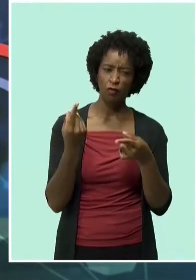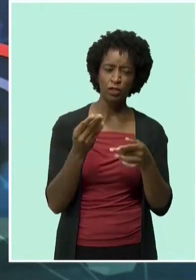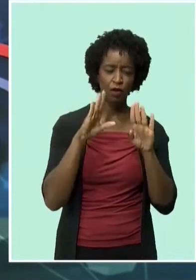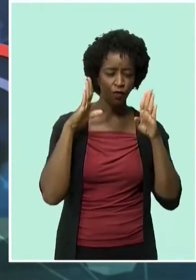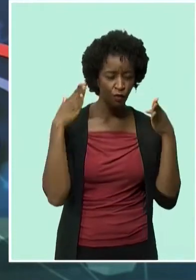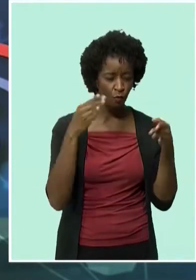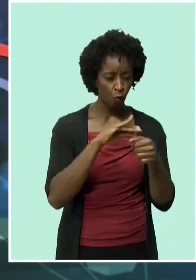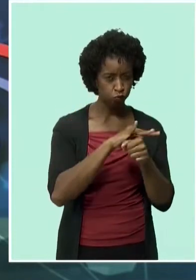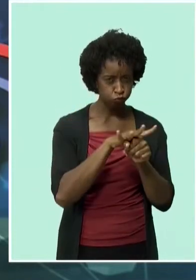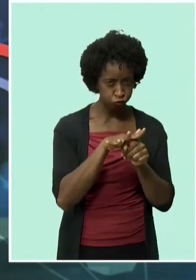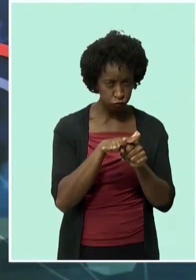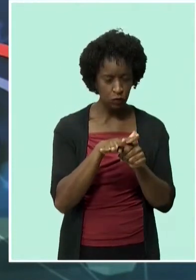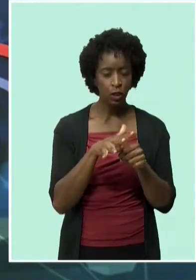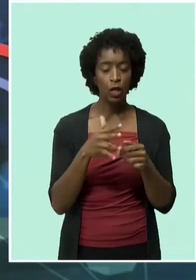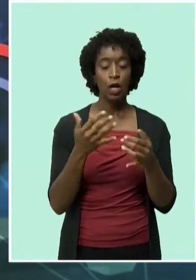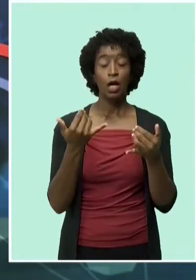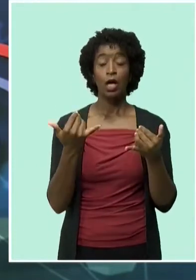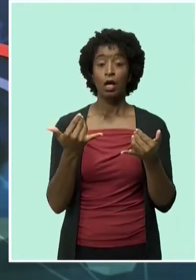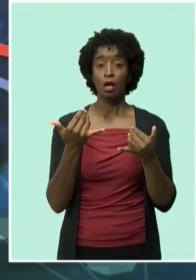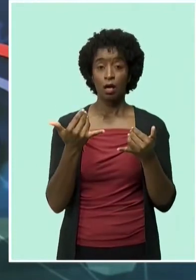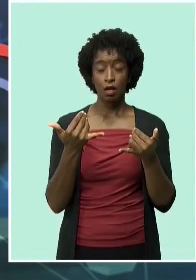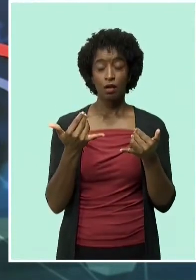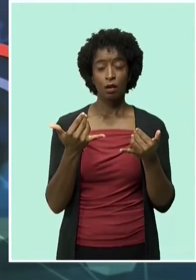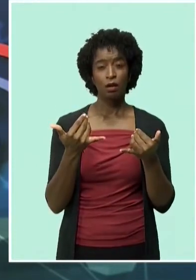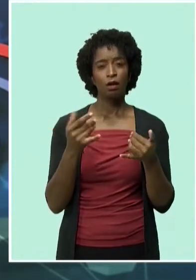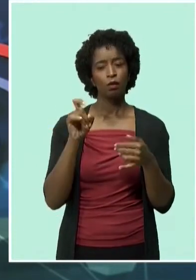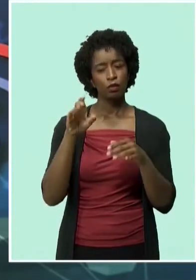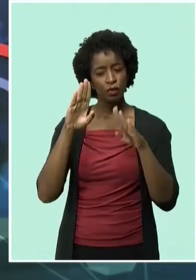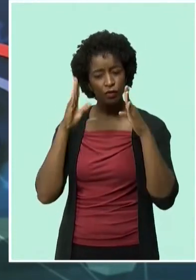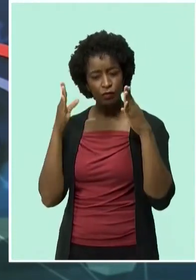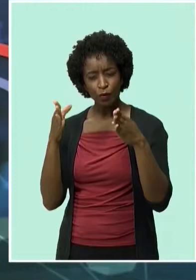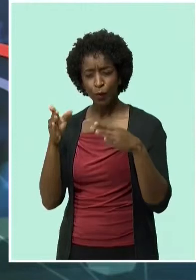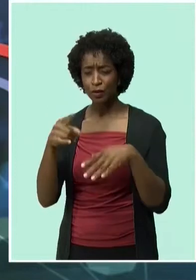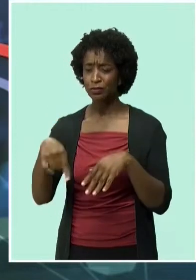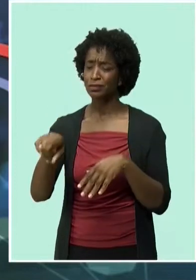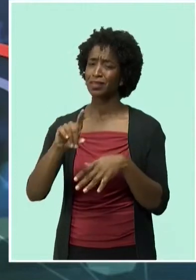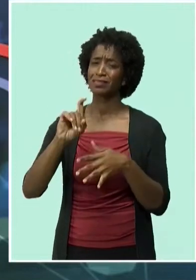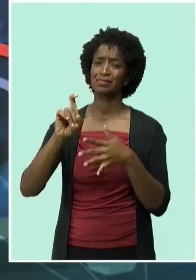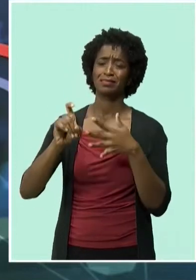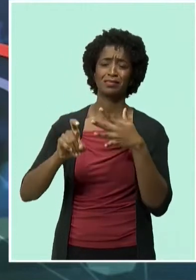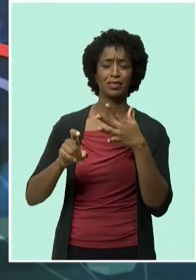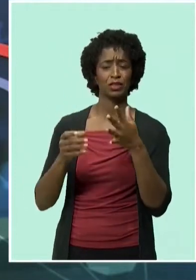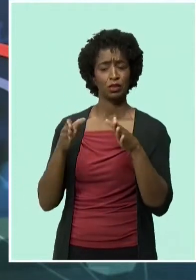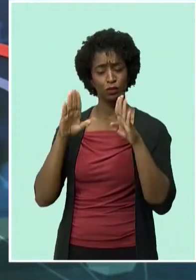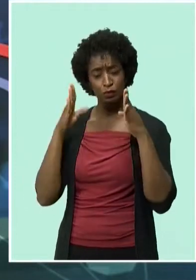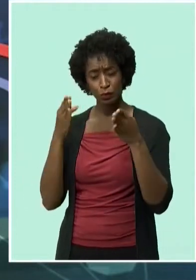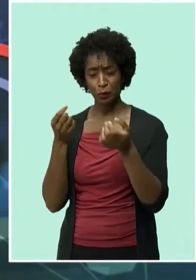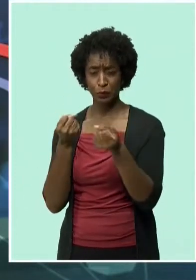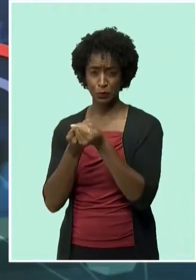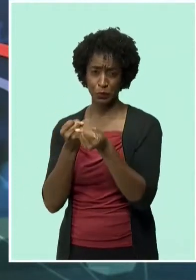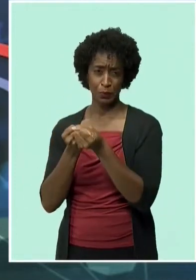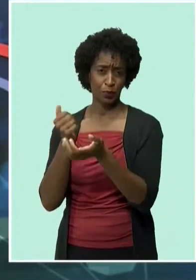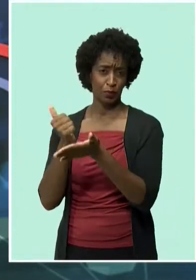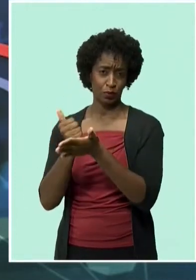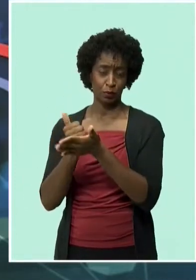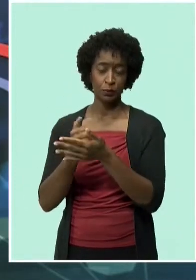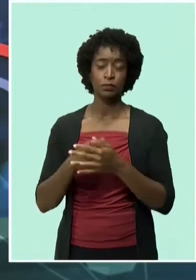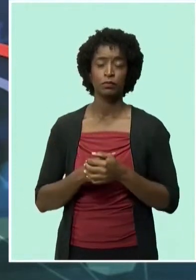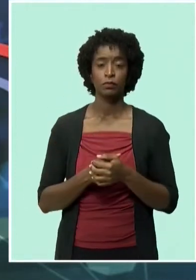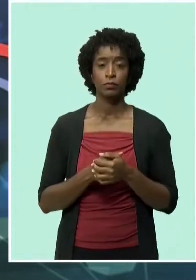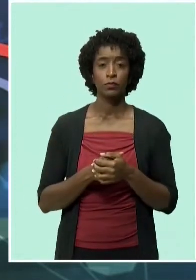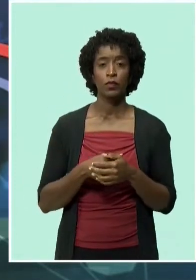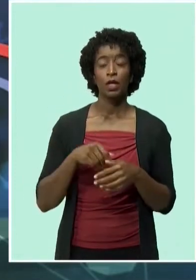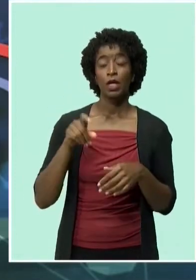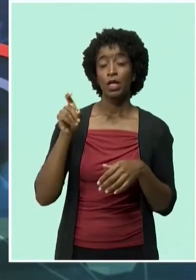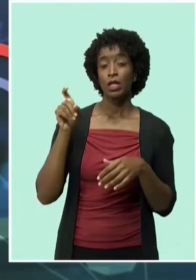with a new structure catering to the most vulnerable in society. He says there needs to be a leveling of the playing field in health care, where